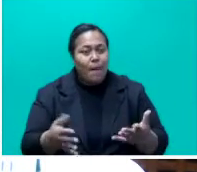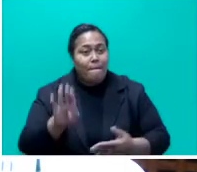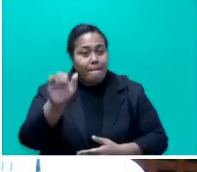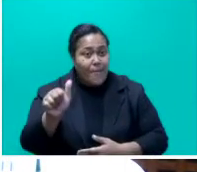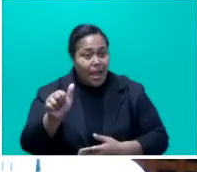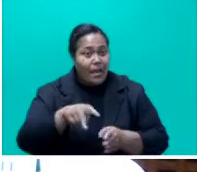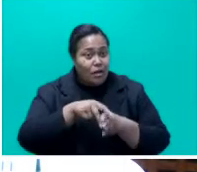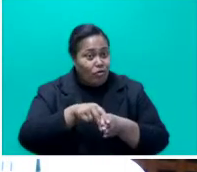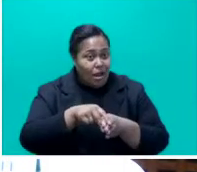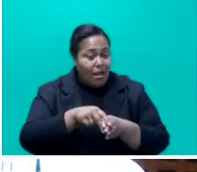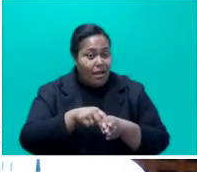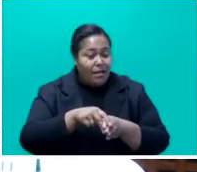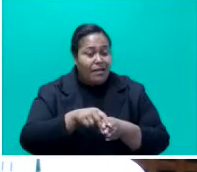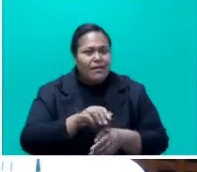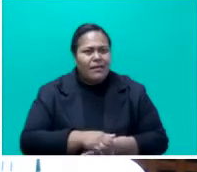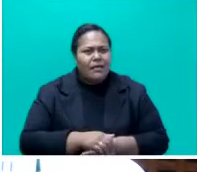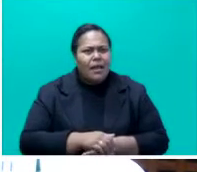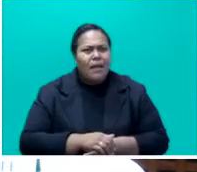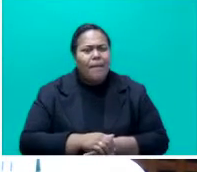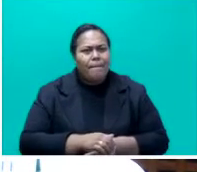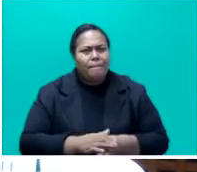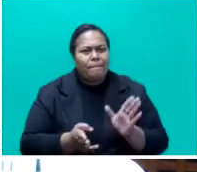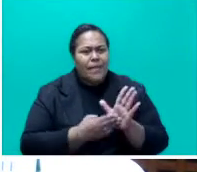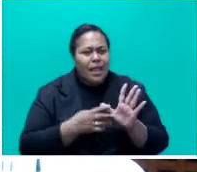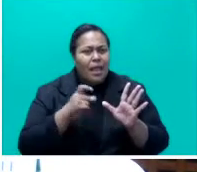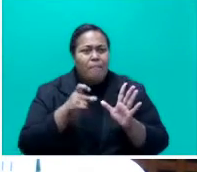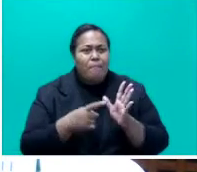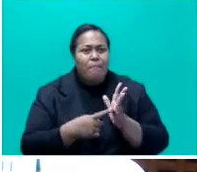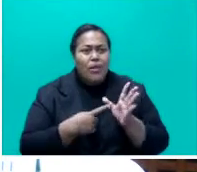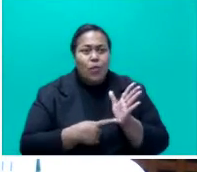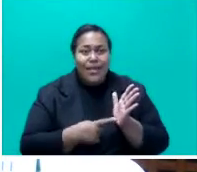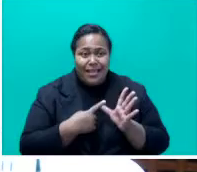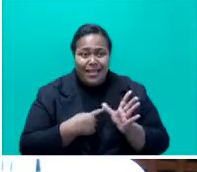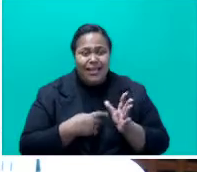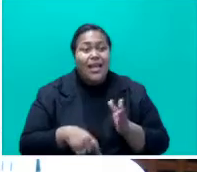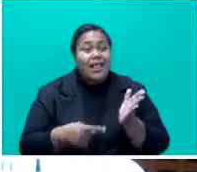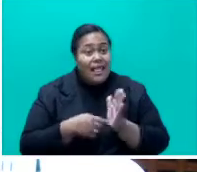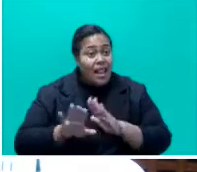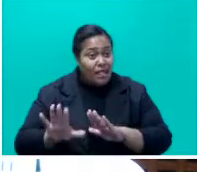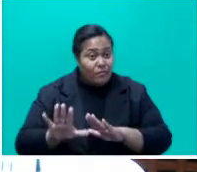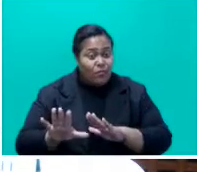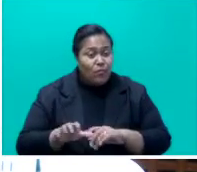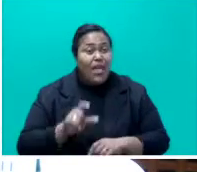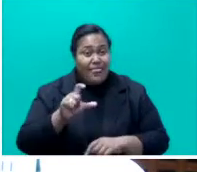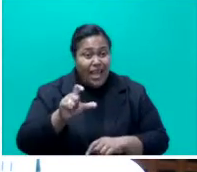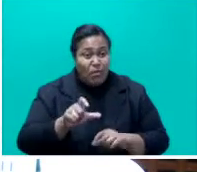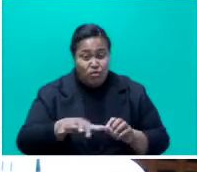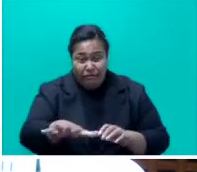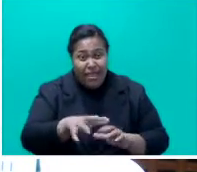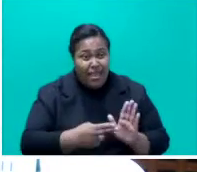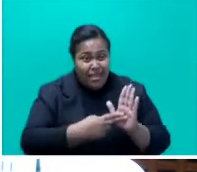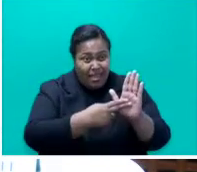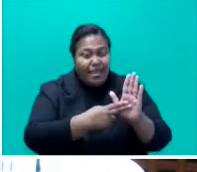Maduata, Teilevu, Dakonro, and Ra. And this does not refer to